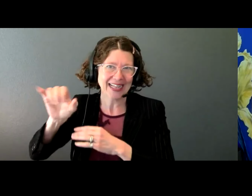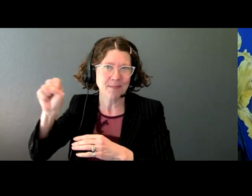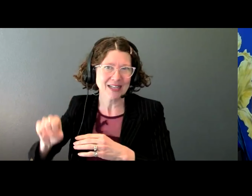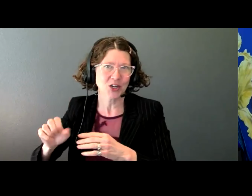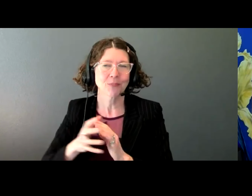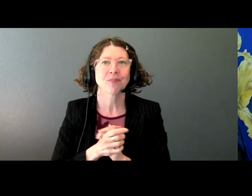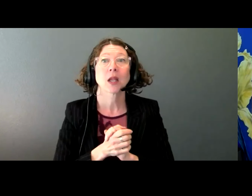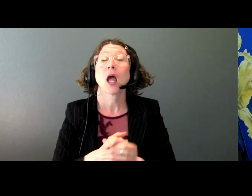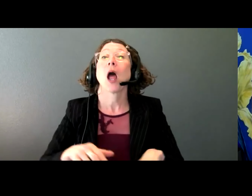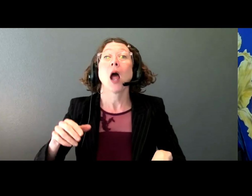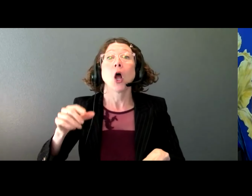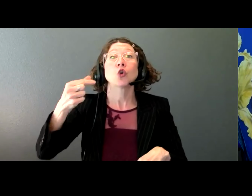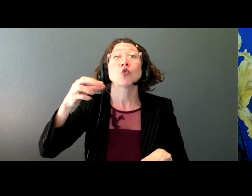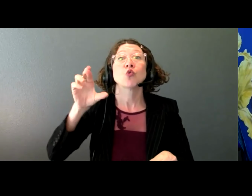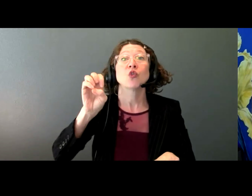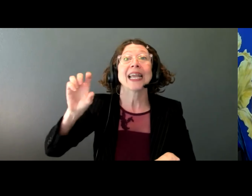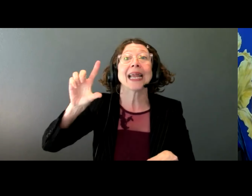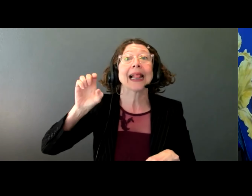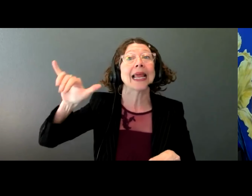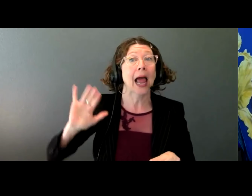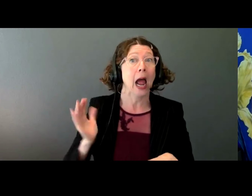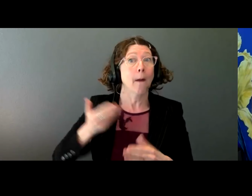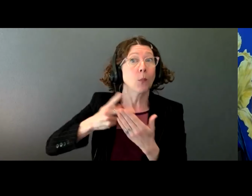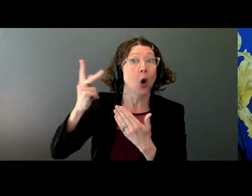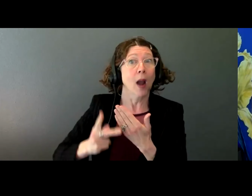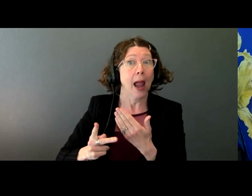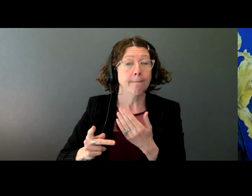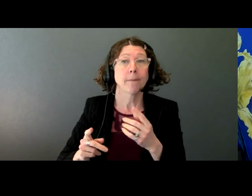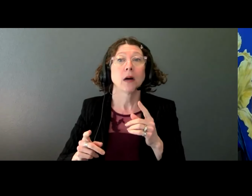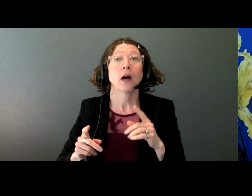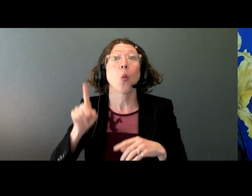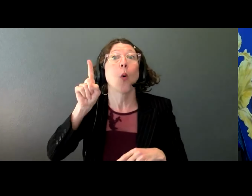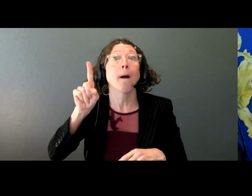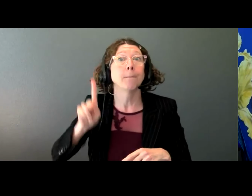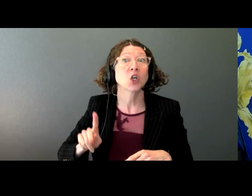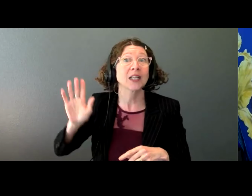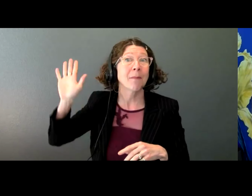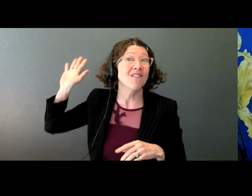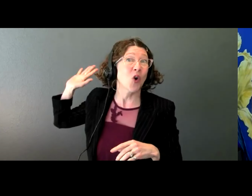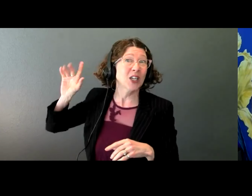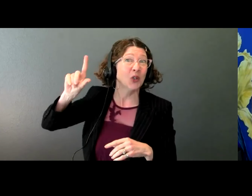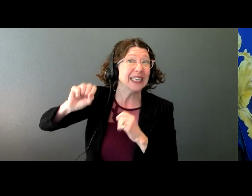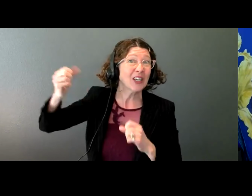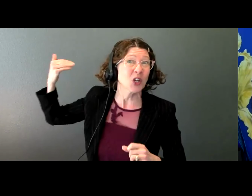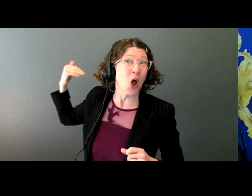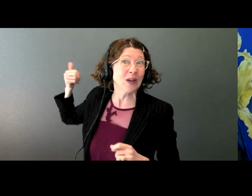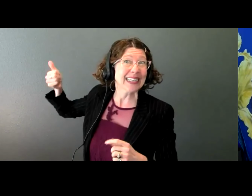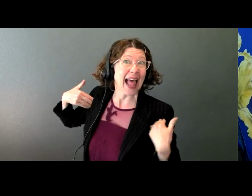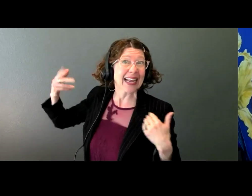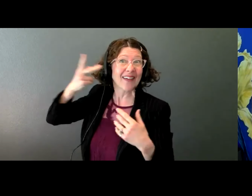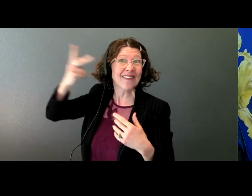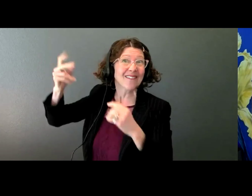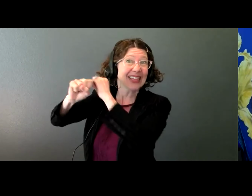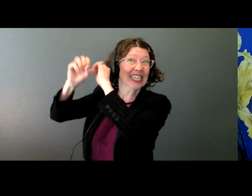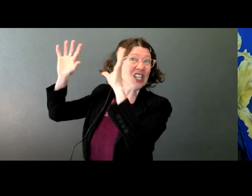Greeley has a person had the vision over 20 years ago to create the very